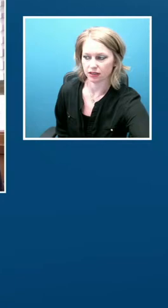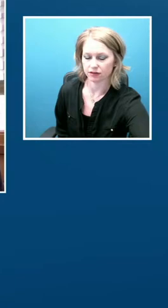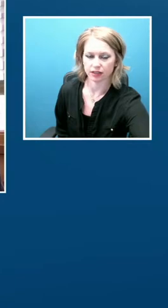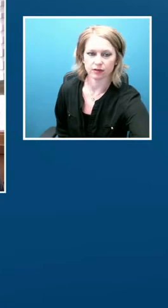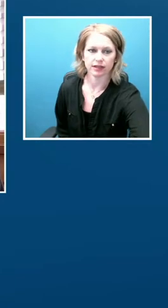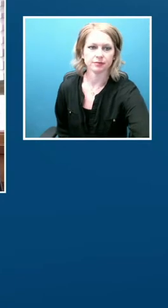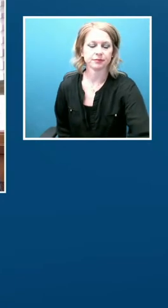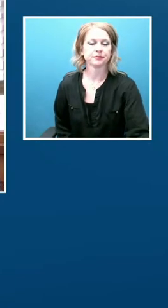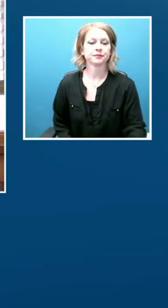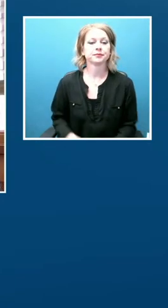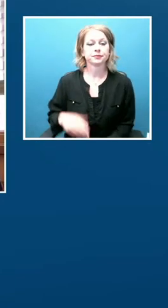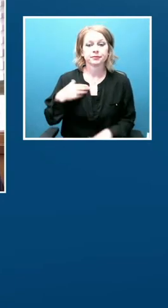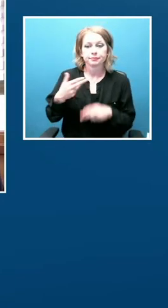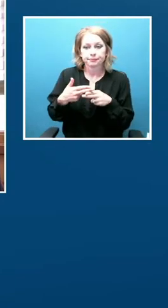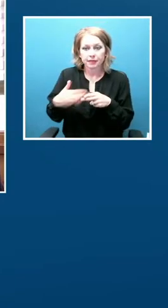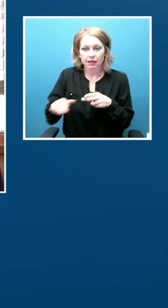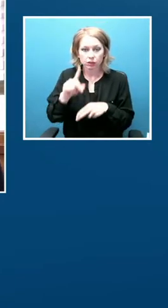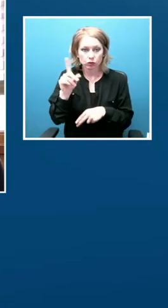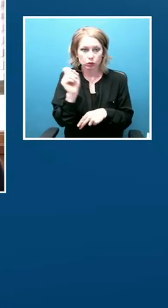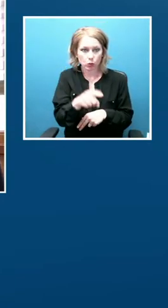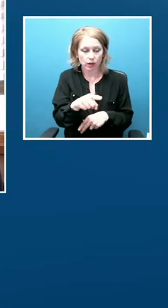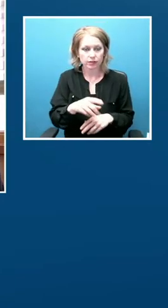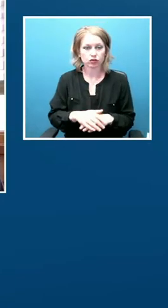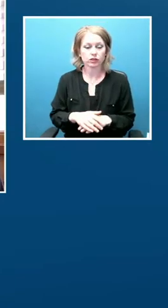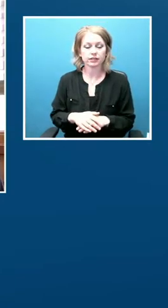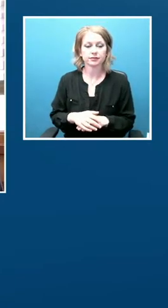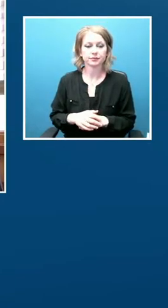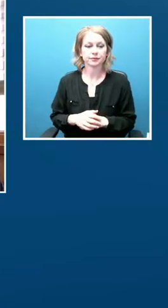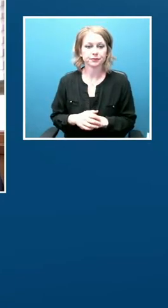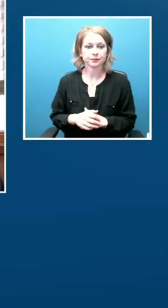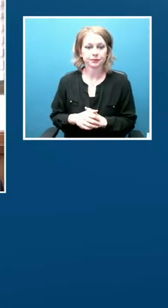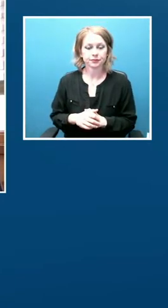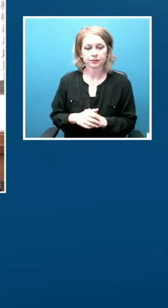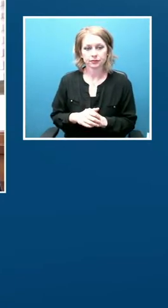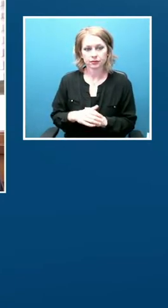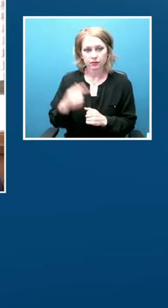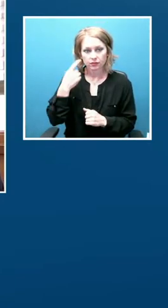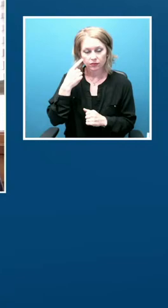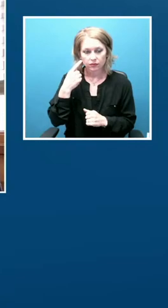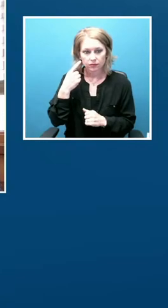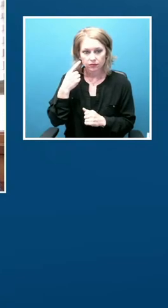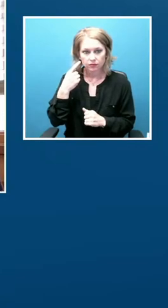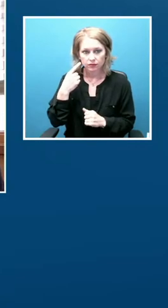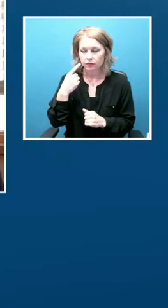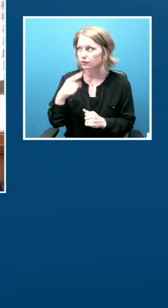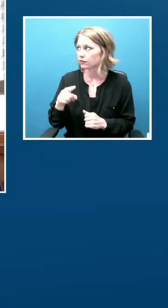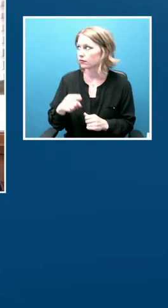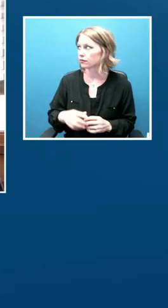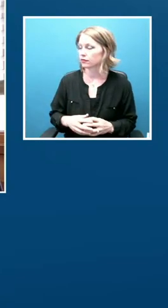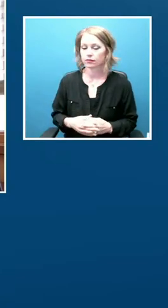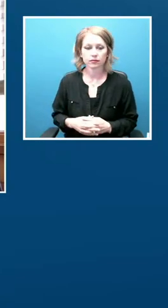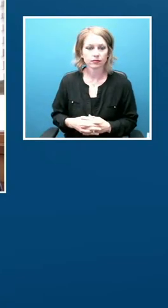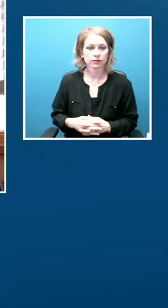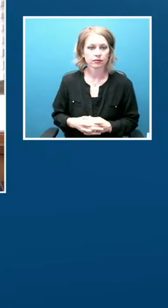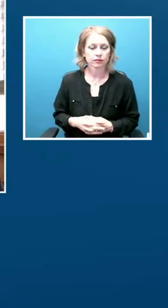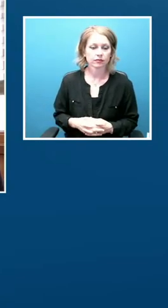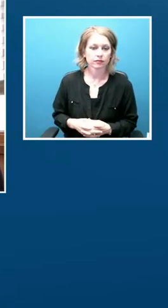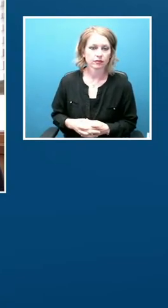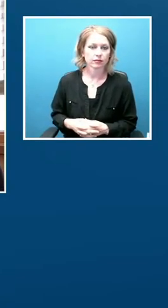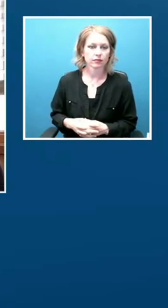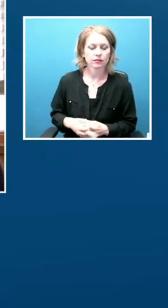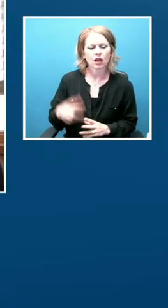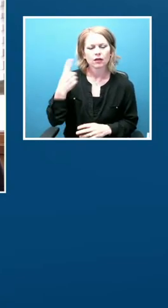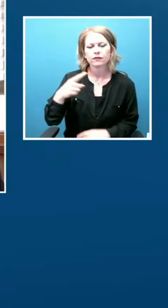couple of short questions, if you don't mind. The last one for you, Chair Curry. But first, for Chair Beerfour,